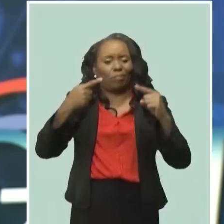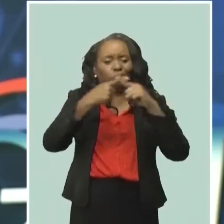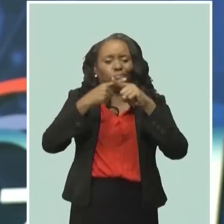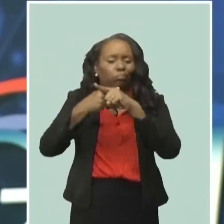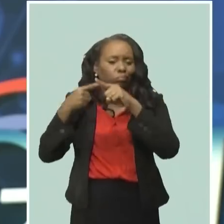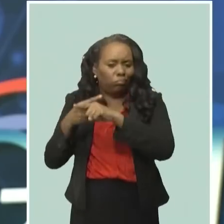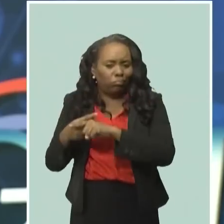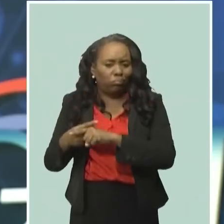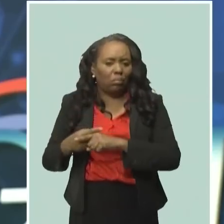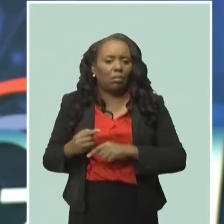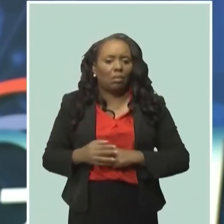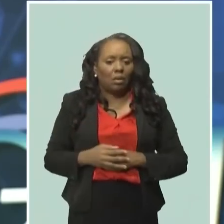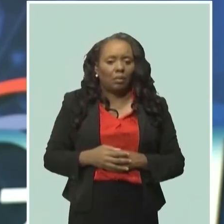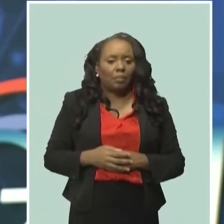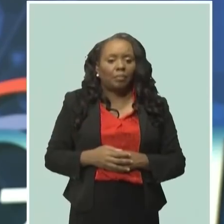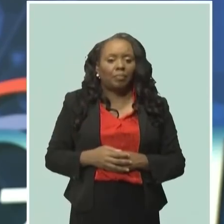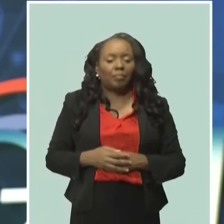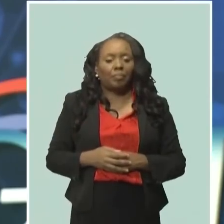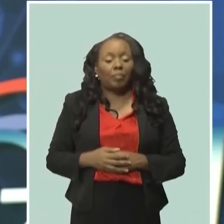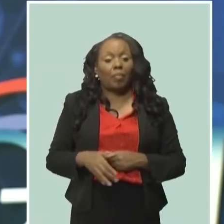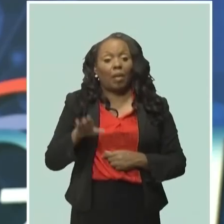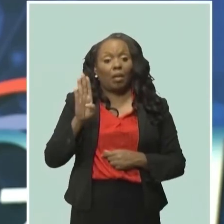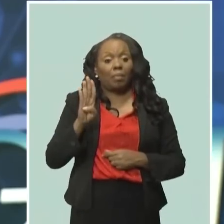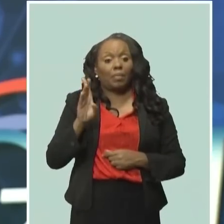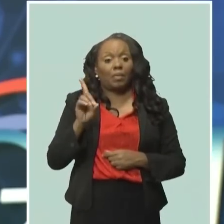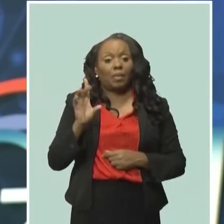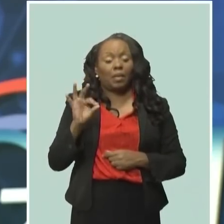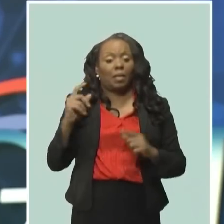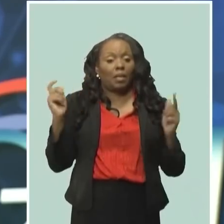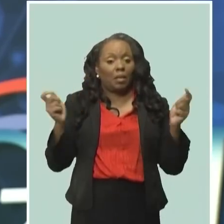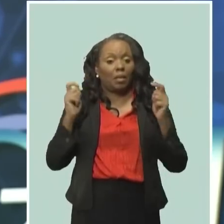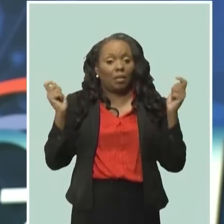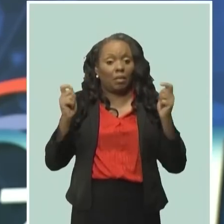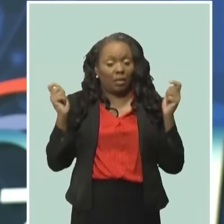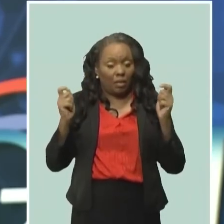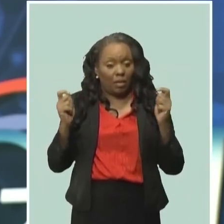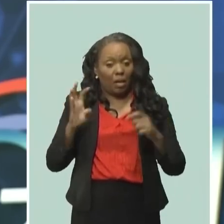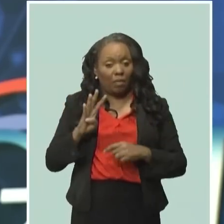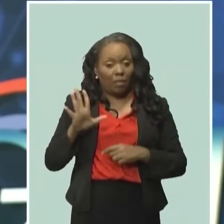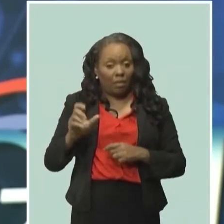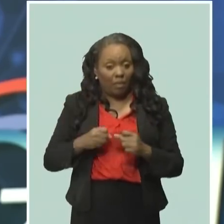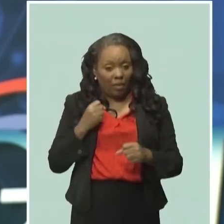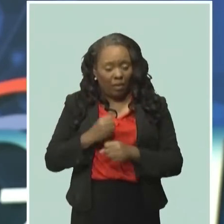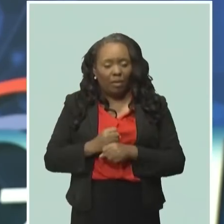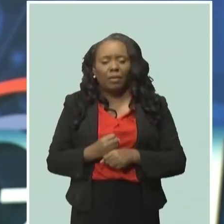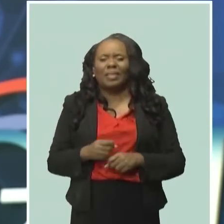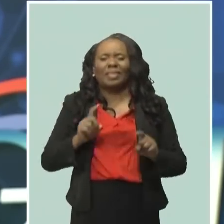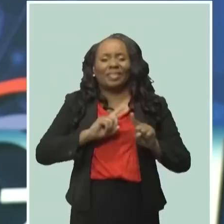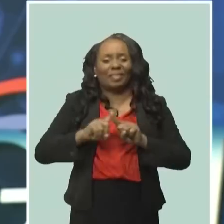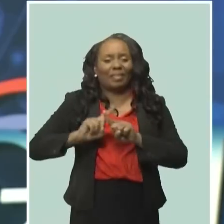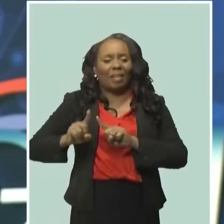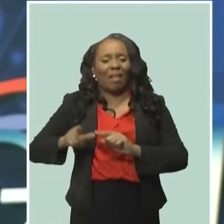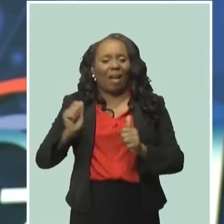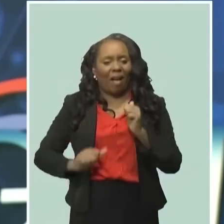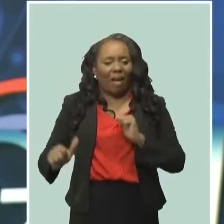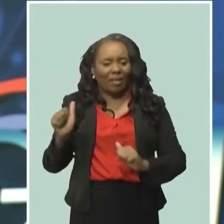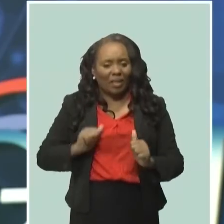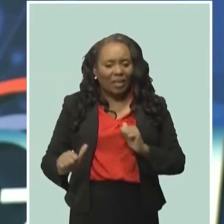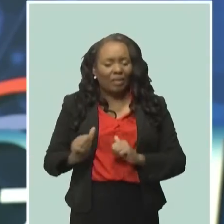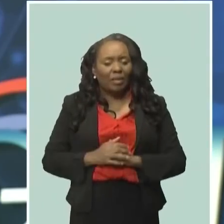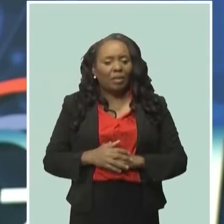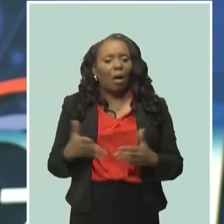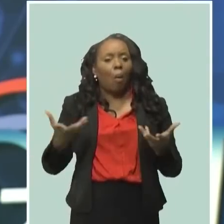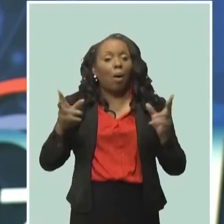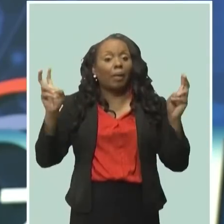Haiti. Regarding the anniversary celebrations this year, Lovell says several activities are planned for this year under the theme